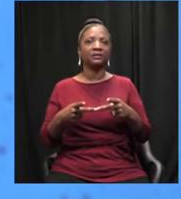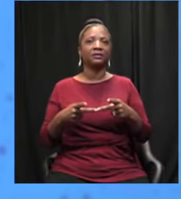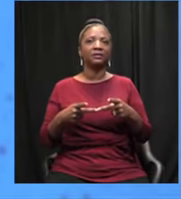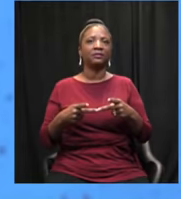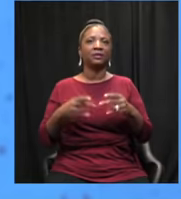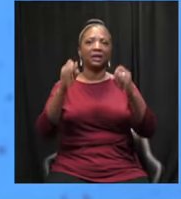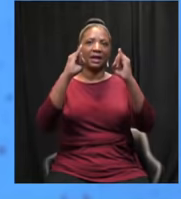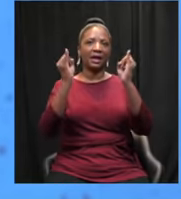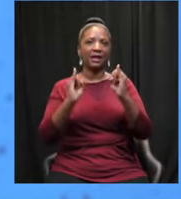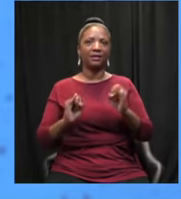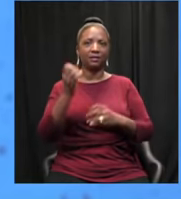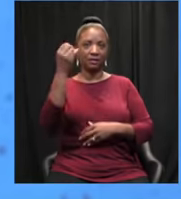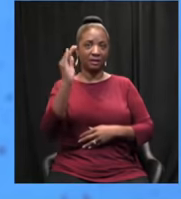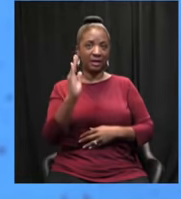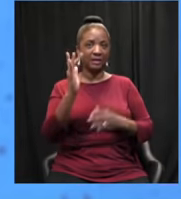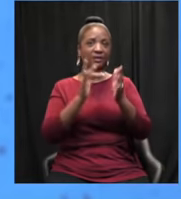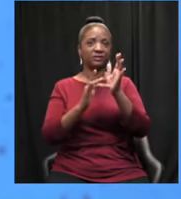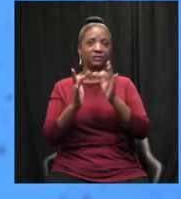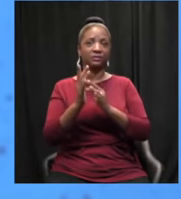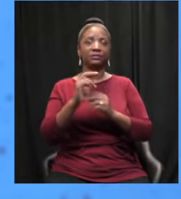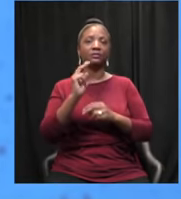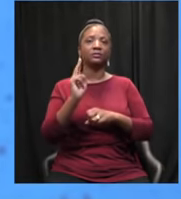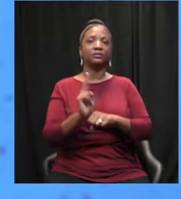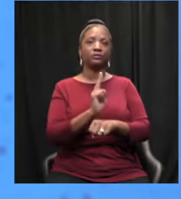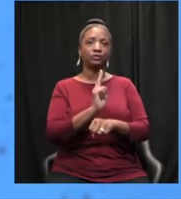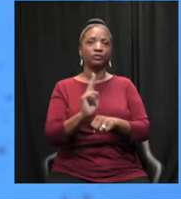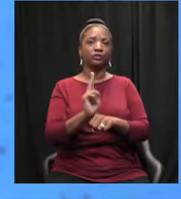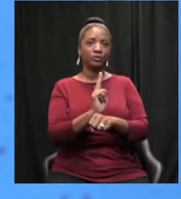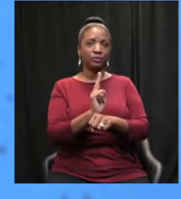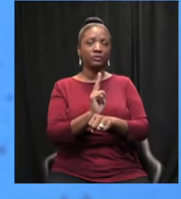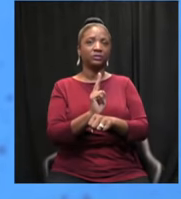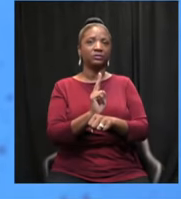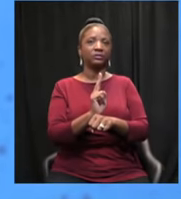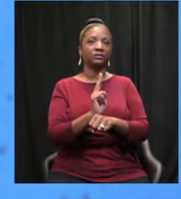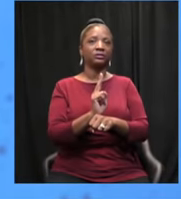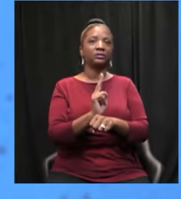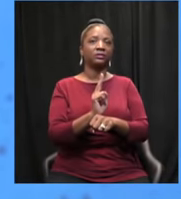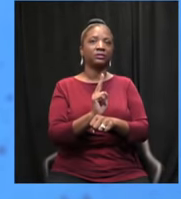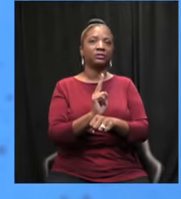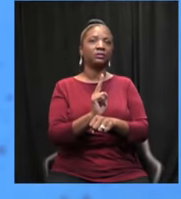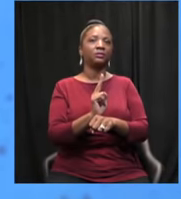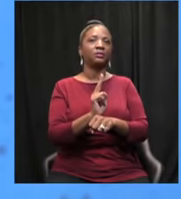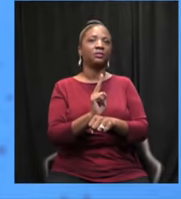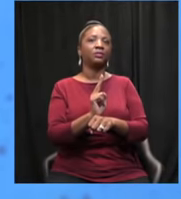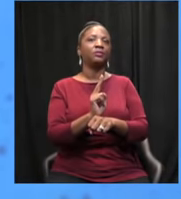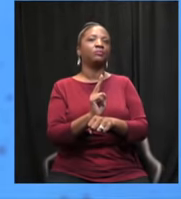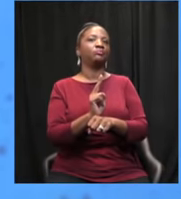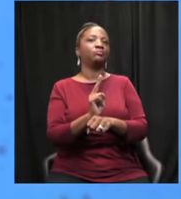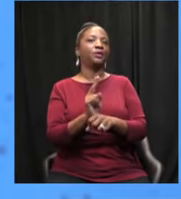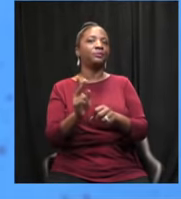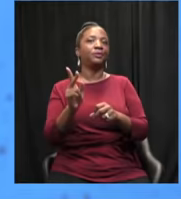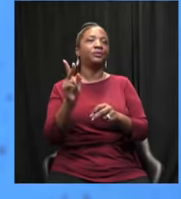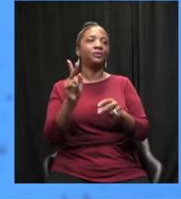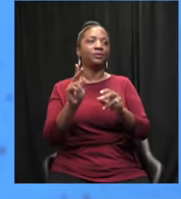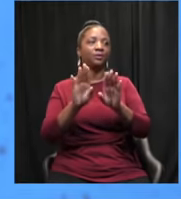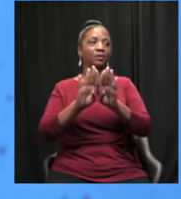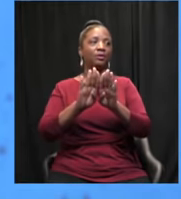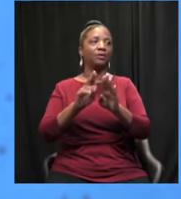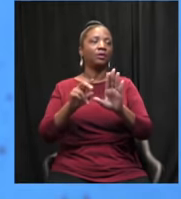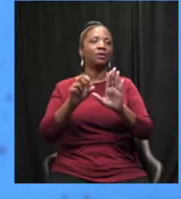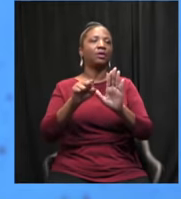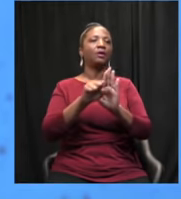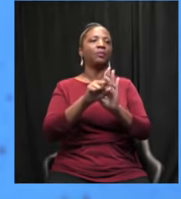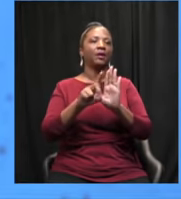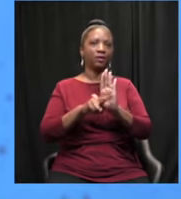idol gods, that Jesus uses this very background to remind people and to help his disciples